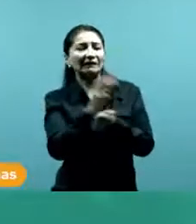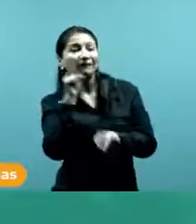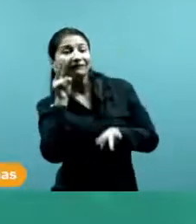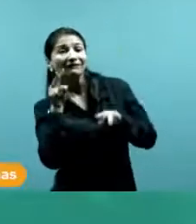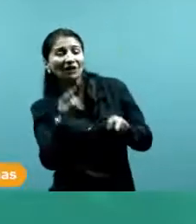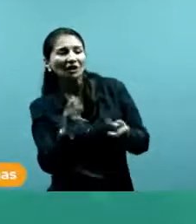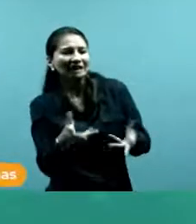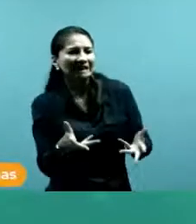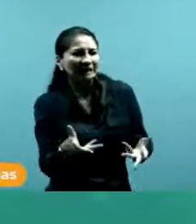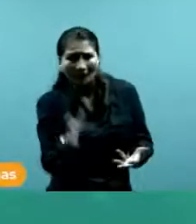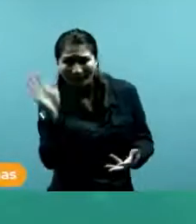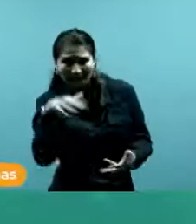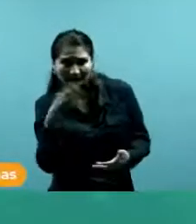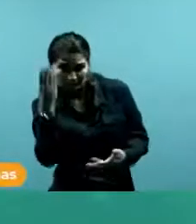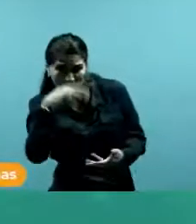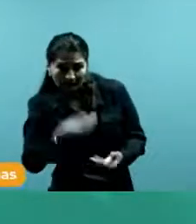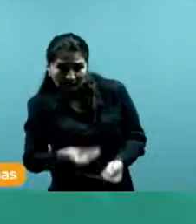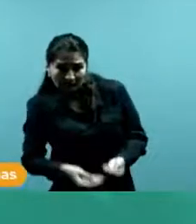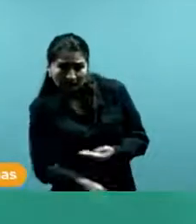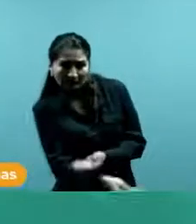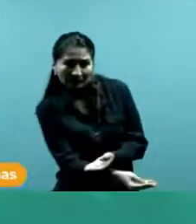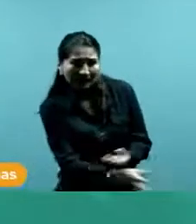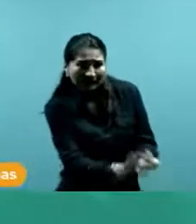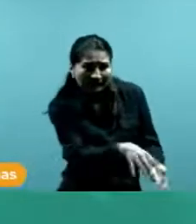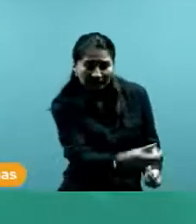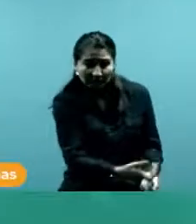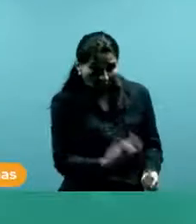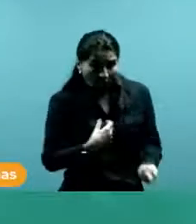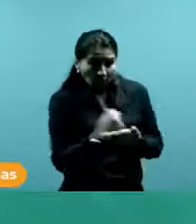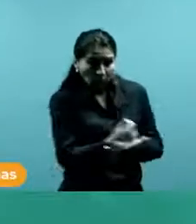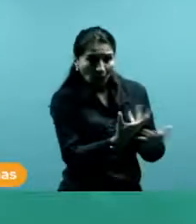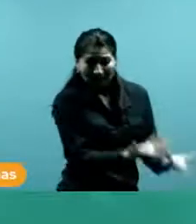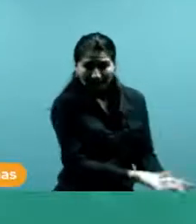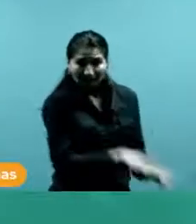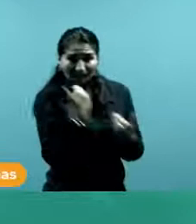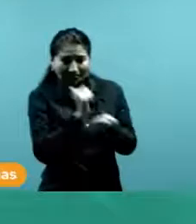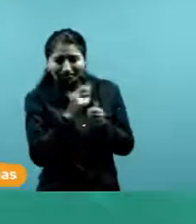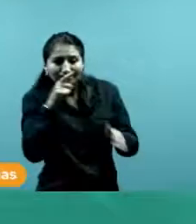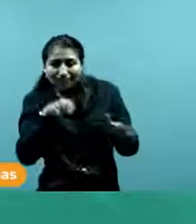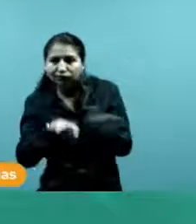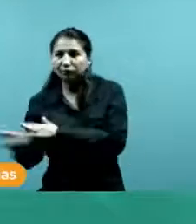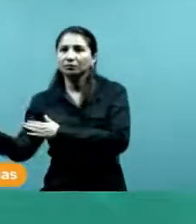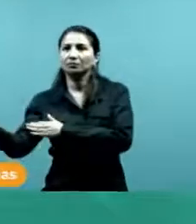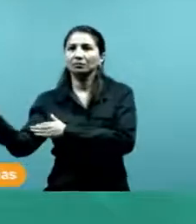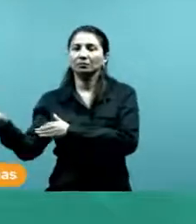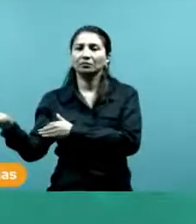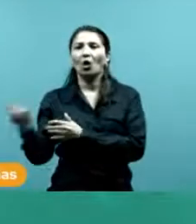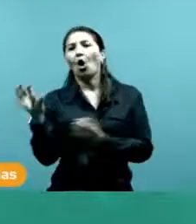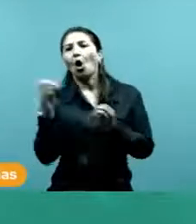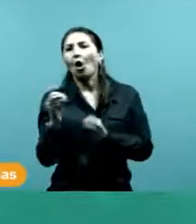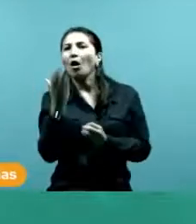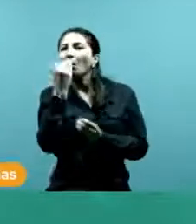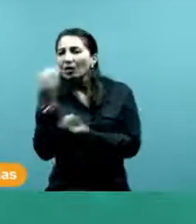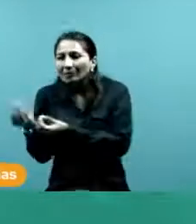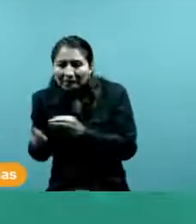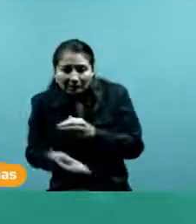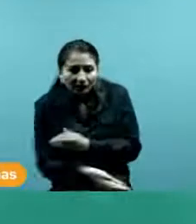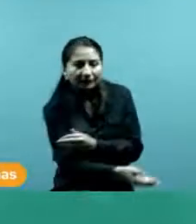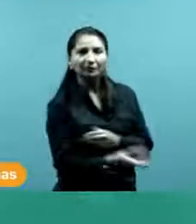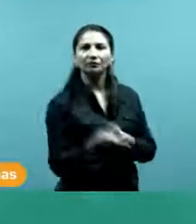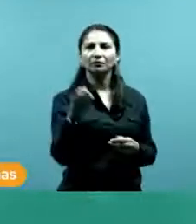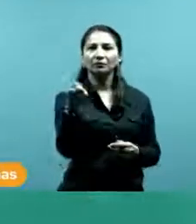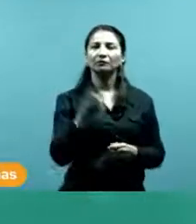And les ayudaban incluso we have a nickname for them, we have a name for them, we call them people of goodwill. Los